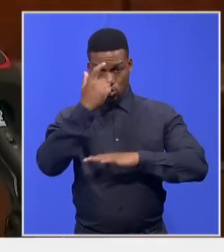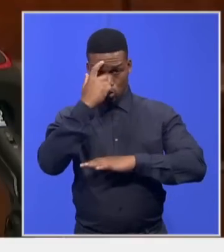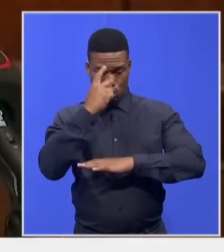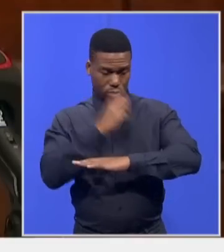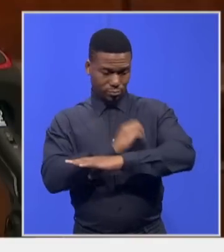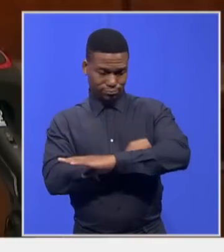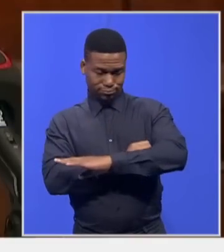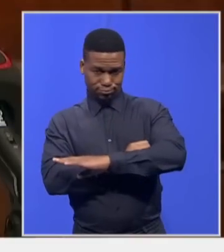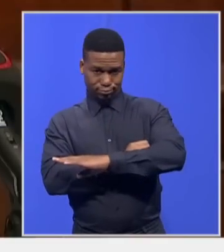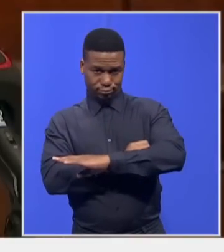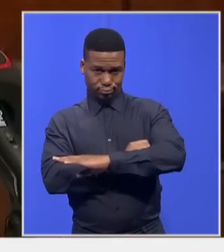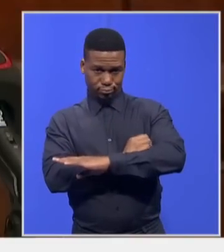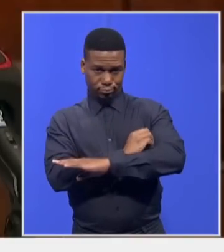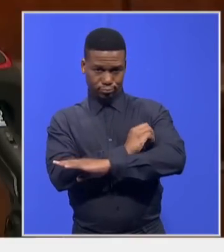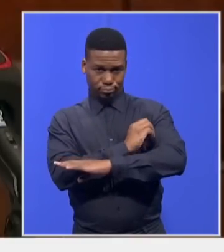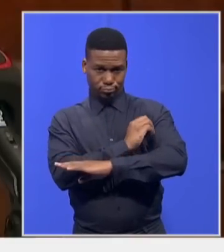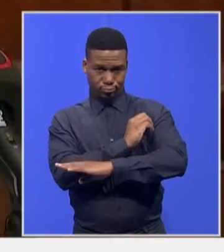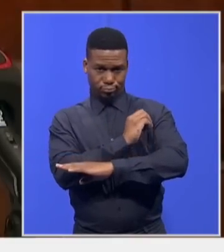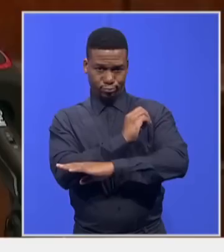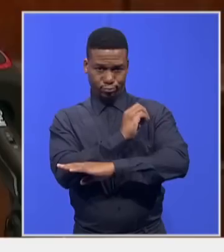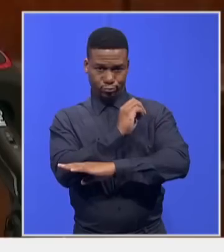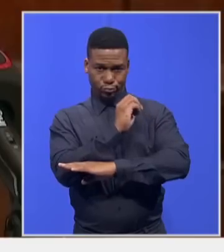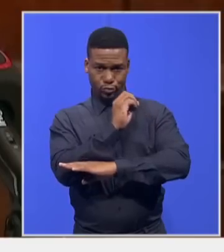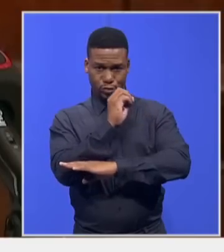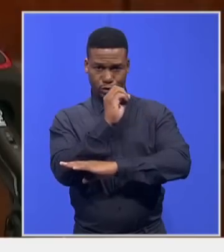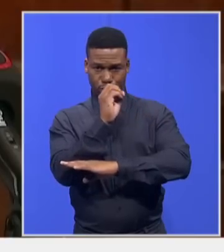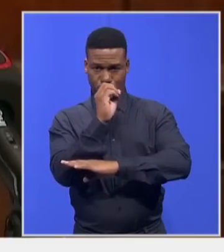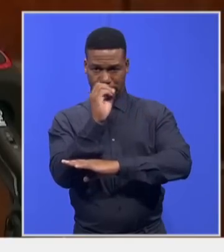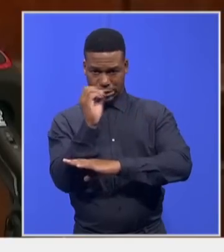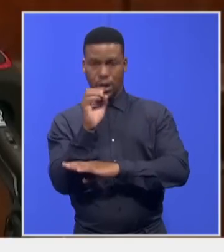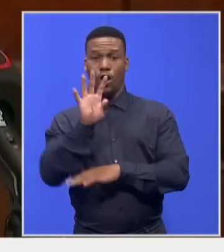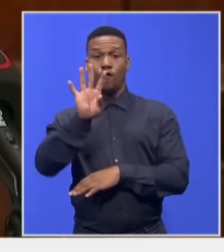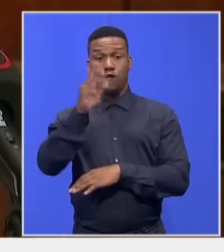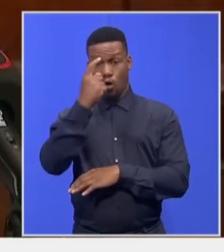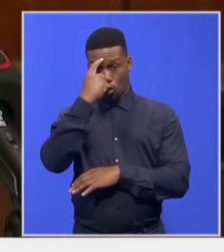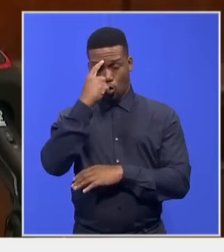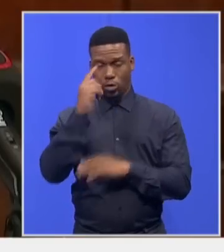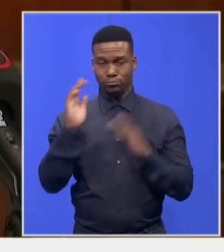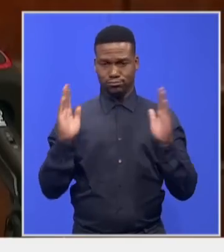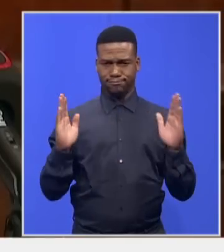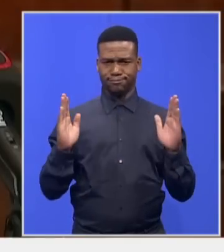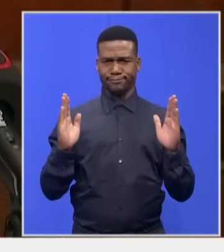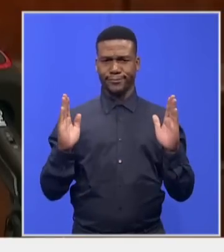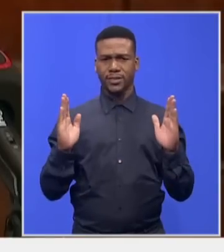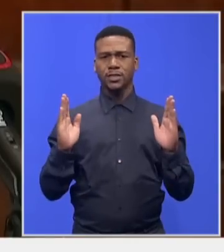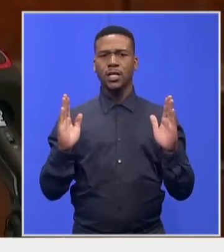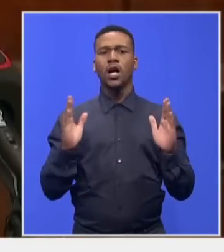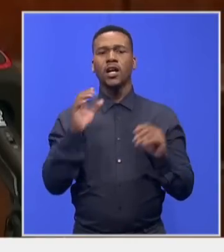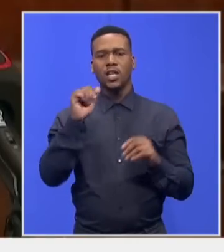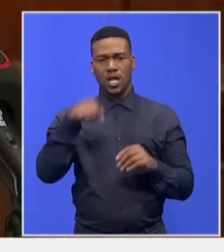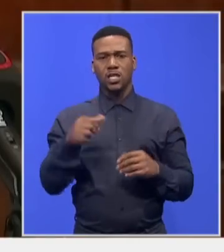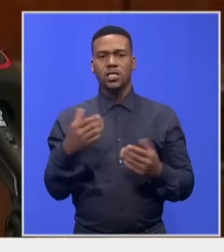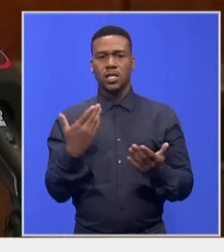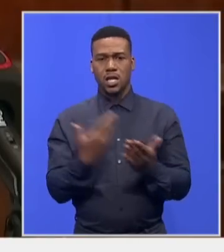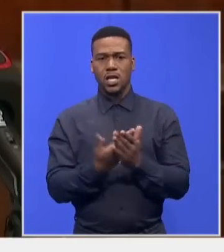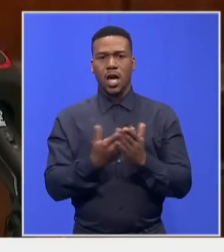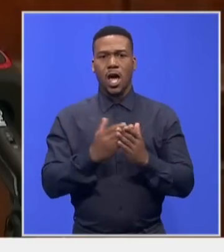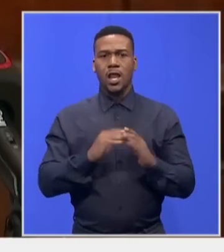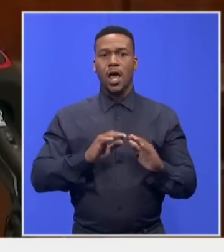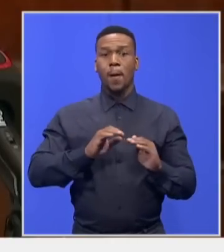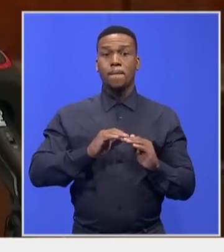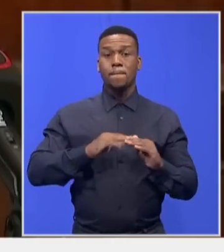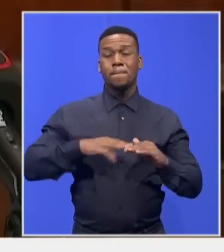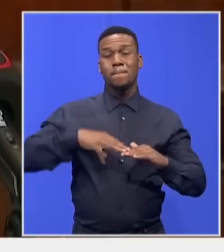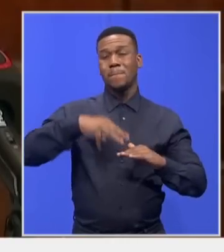at about 4:30 in the afternoon. So 8:30 and 4:30, that's when we have the maximum, if you